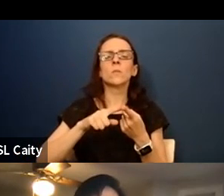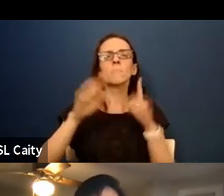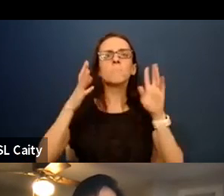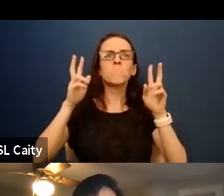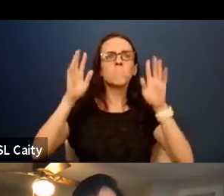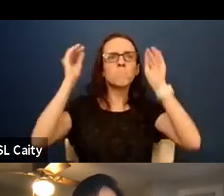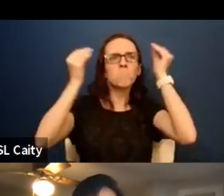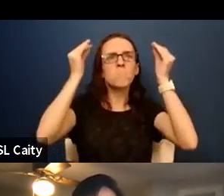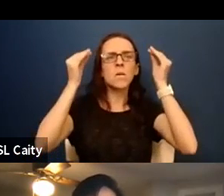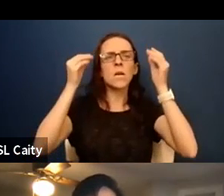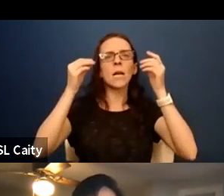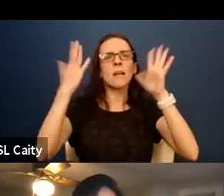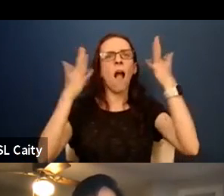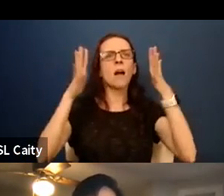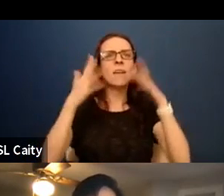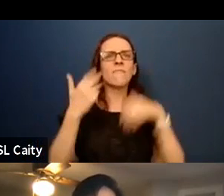phases.